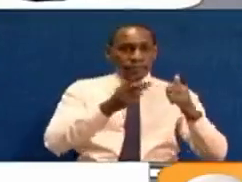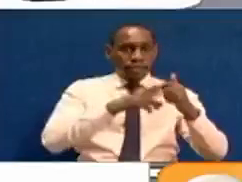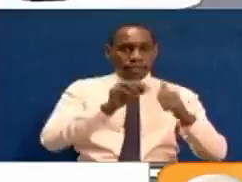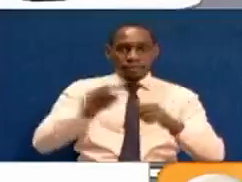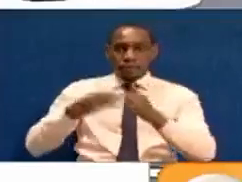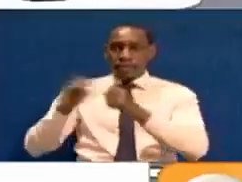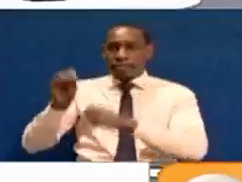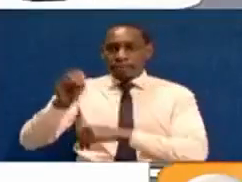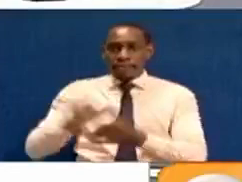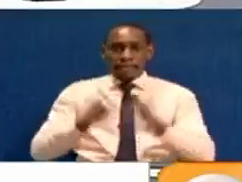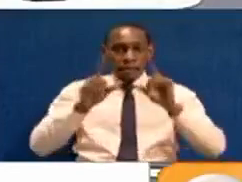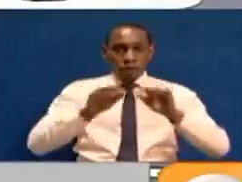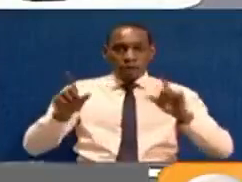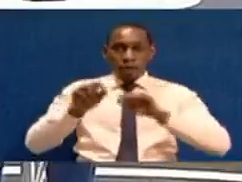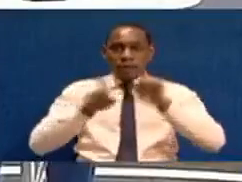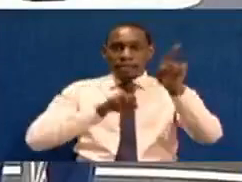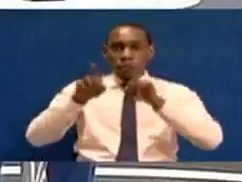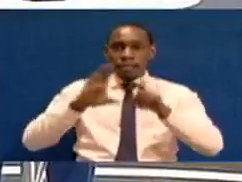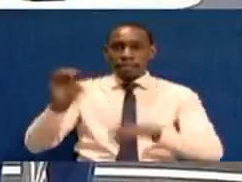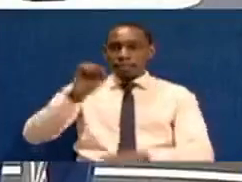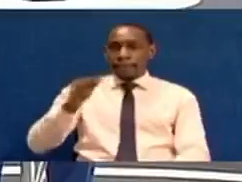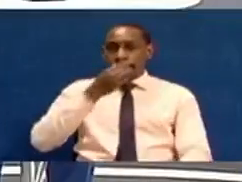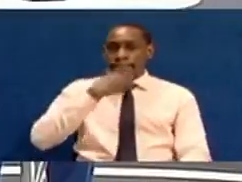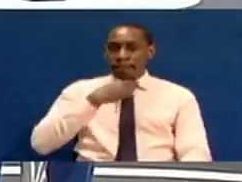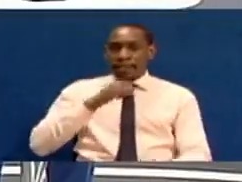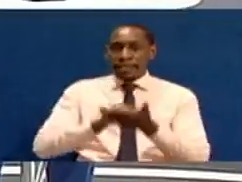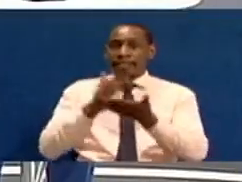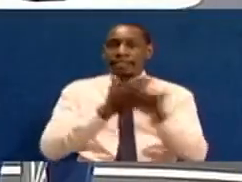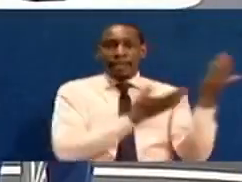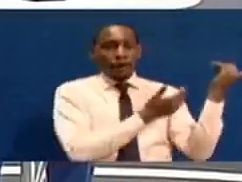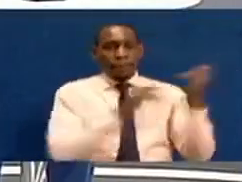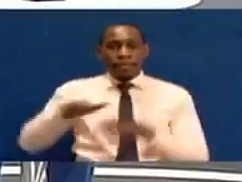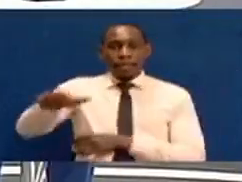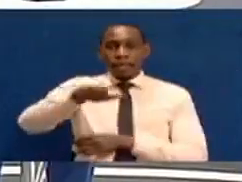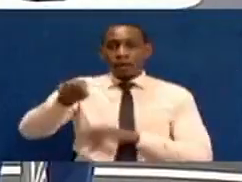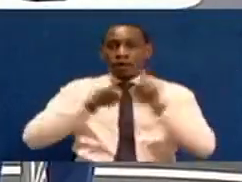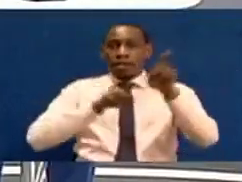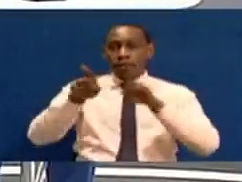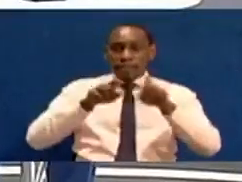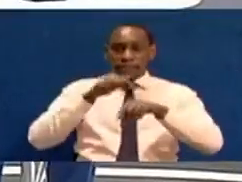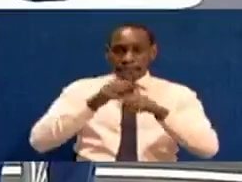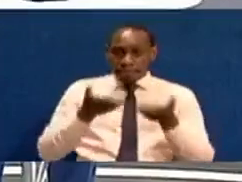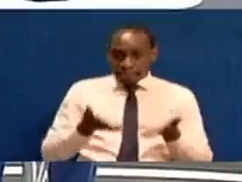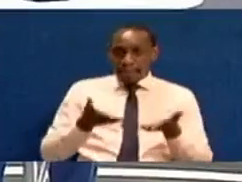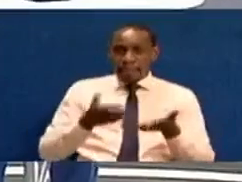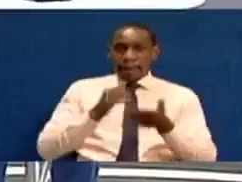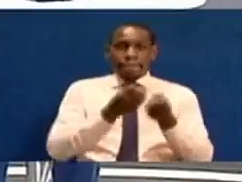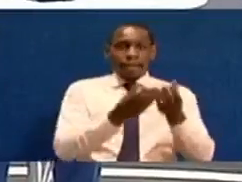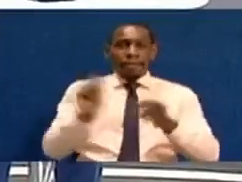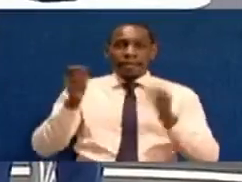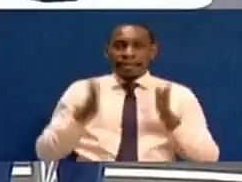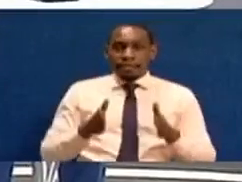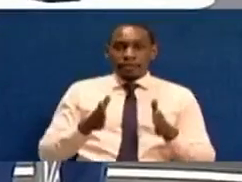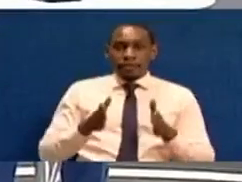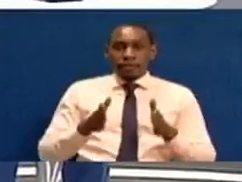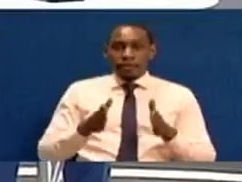to 80%. So according to Tourism Cabinet Secretary Najib Balala, the sector is banking on domestic tourists over festive period, with many Kenyans